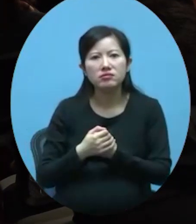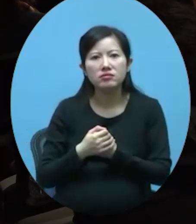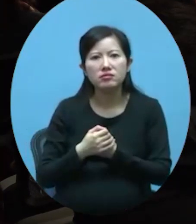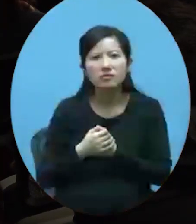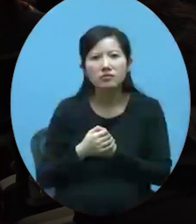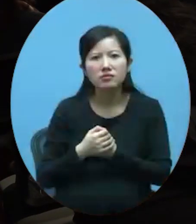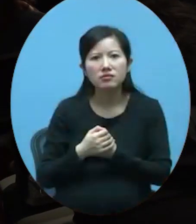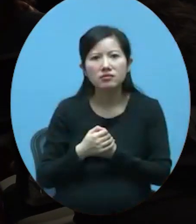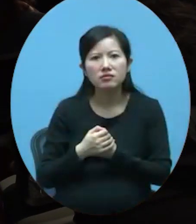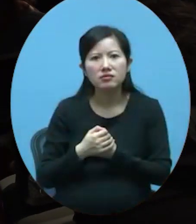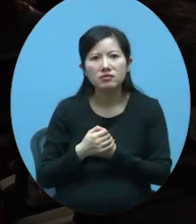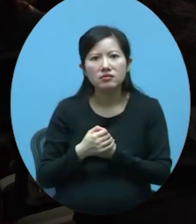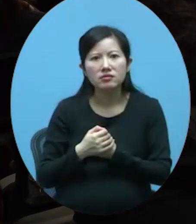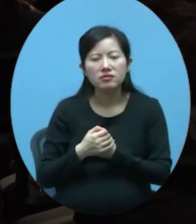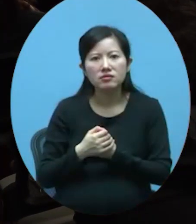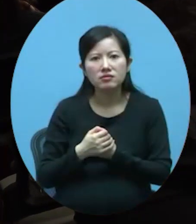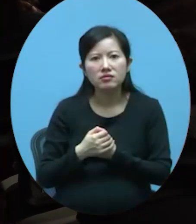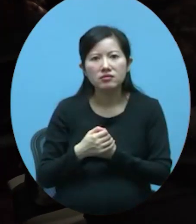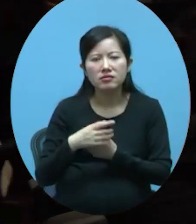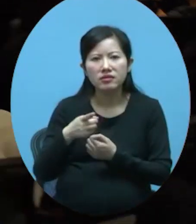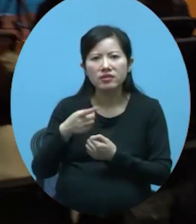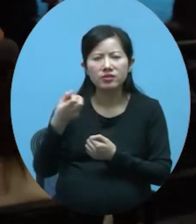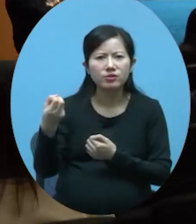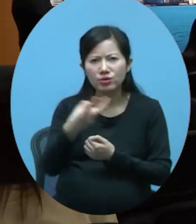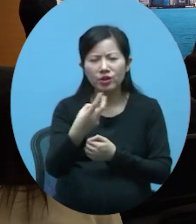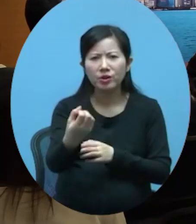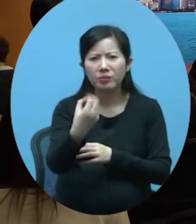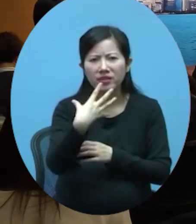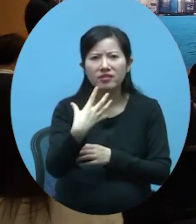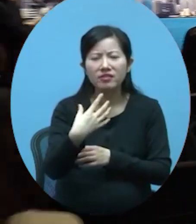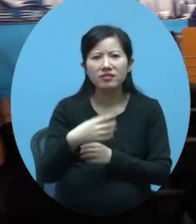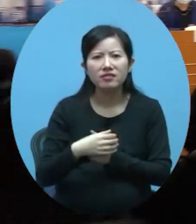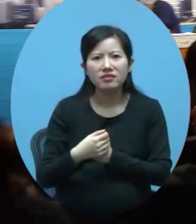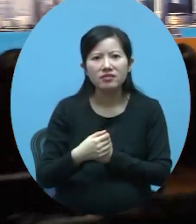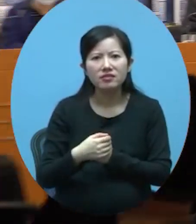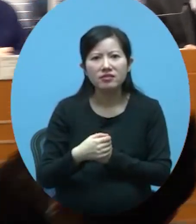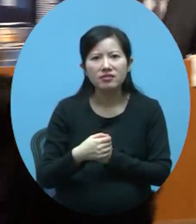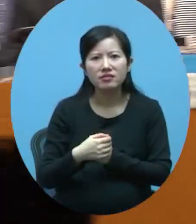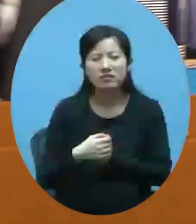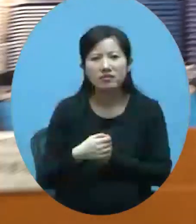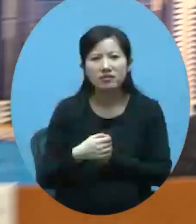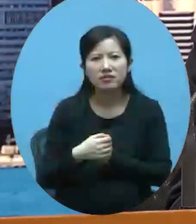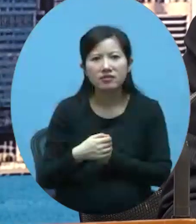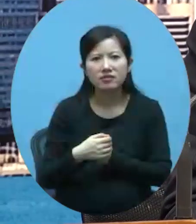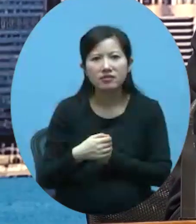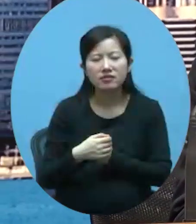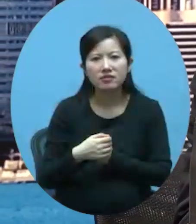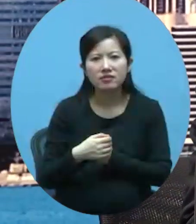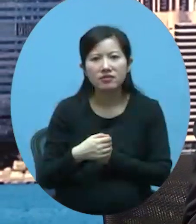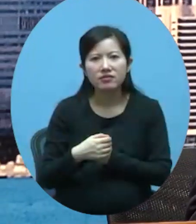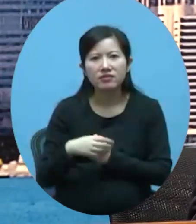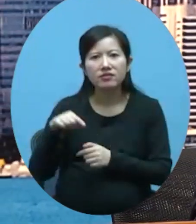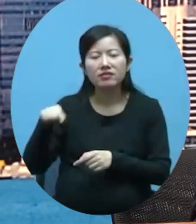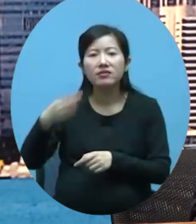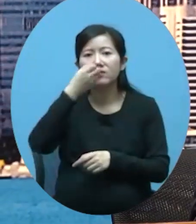I mean given that she's a foreign national not a permanent resident so what